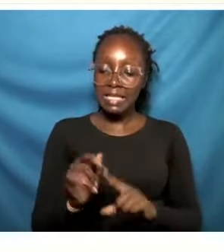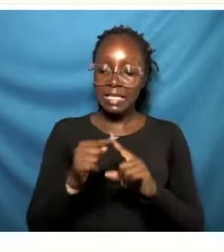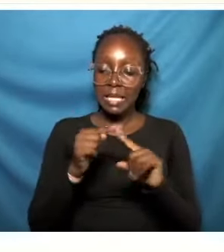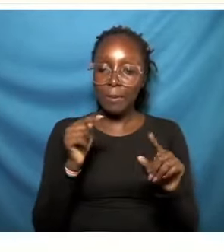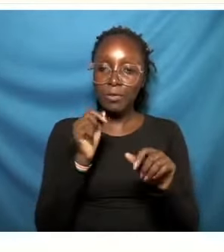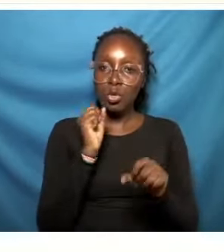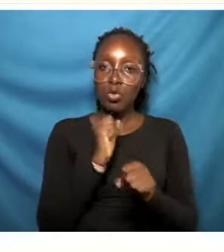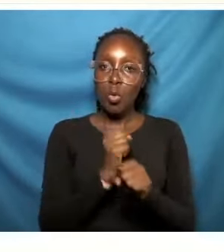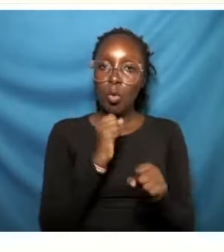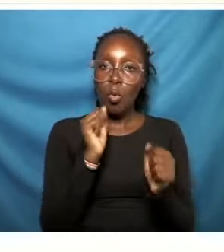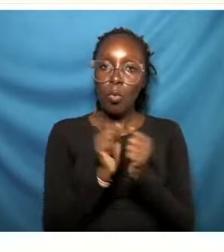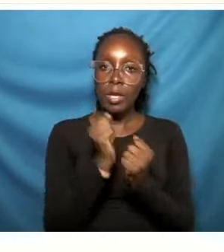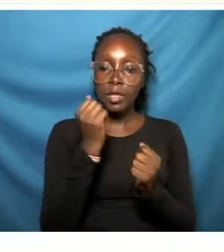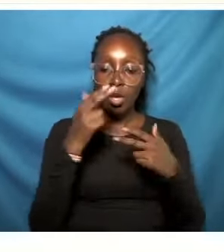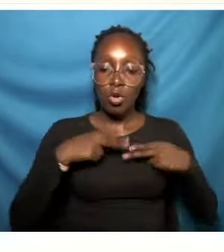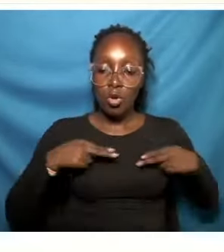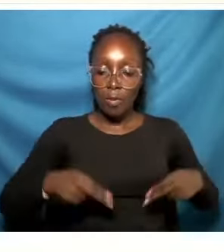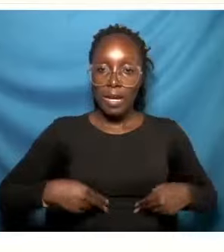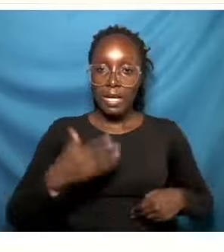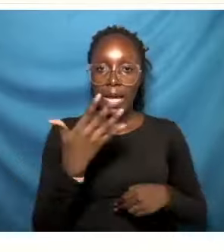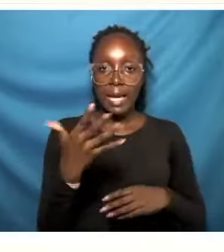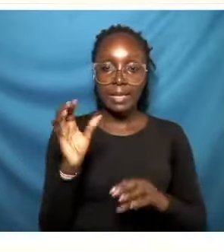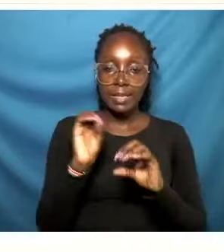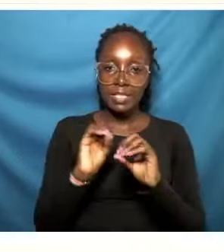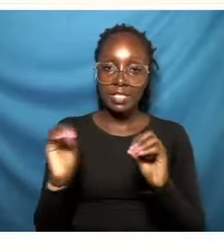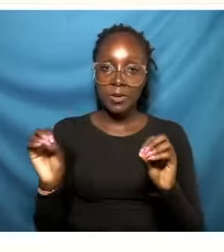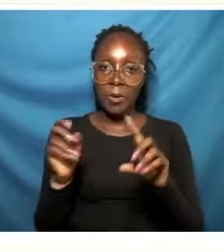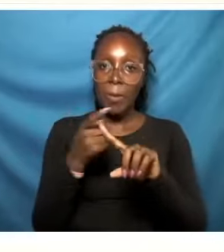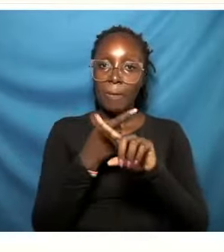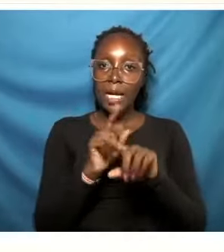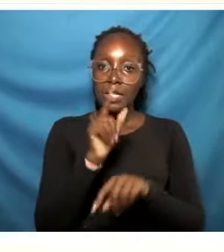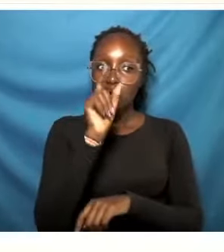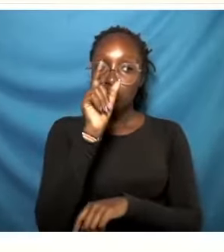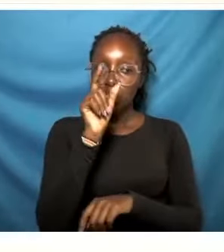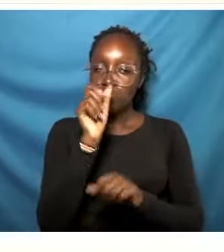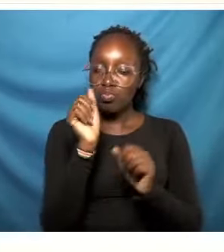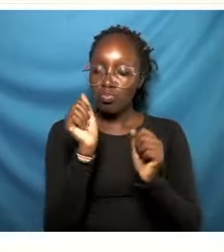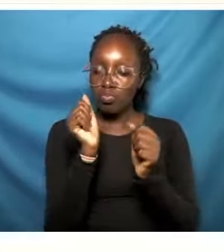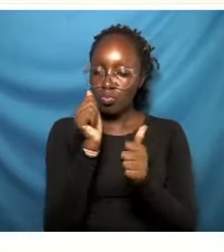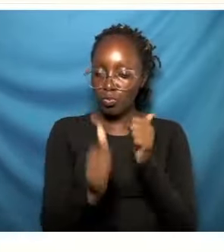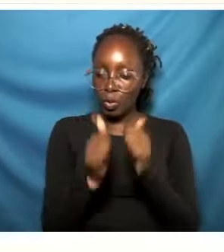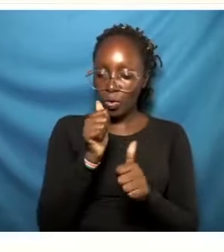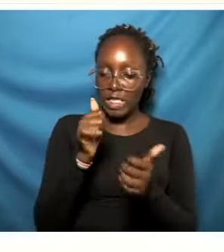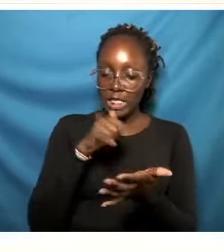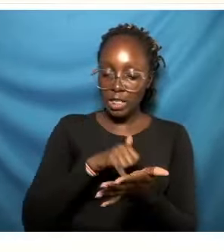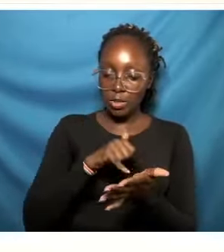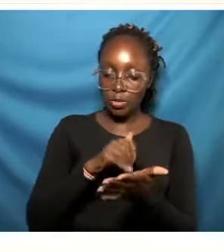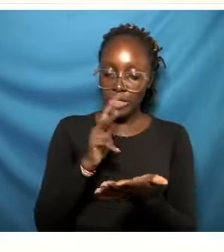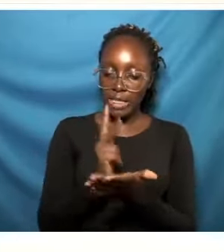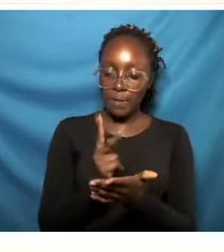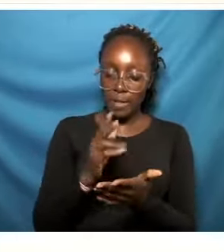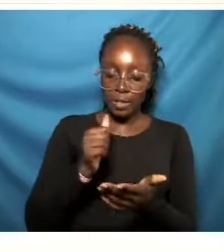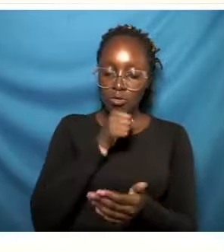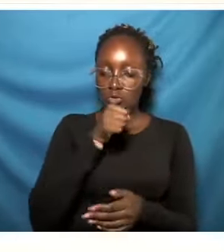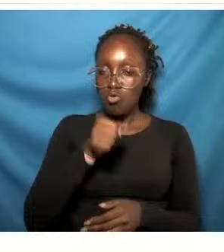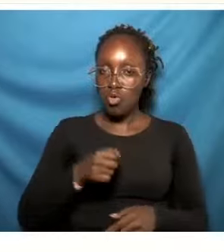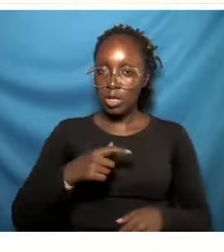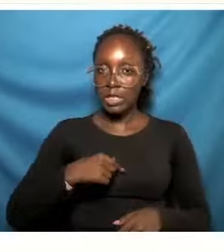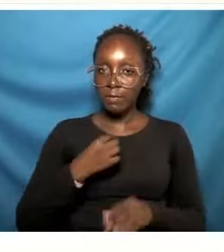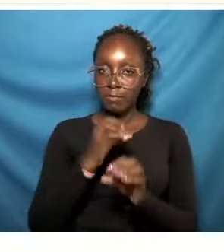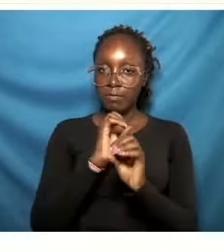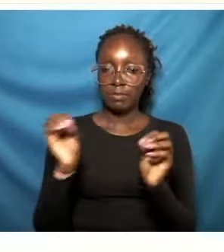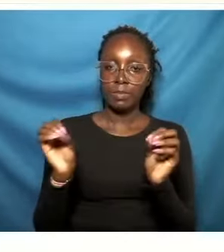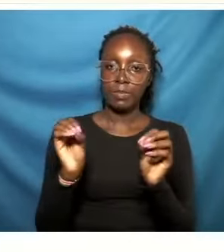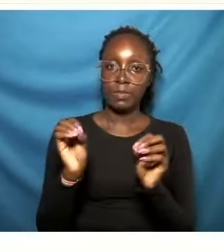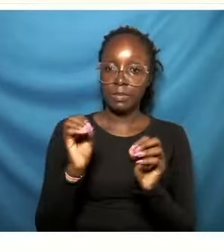human hands, but the one that involves putting off the old self and putting on